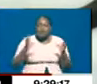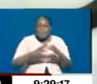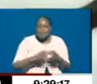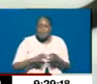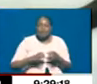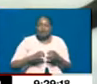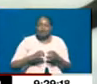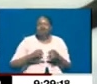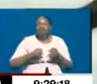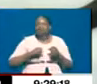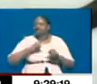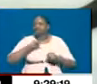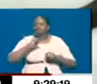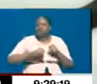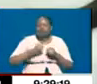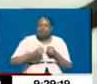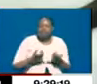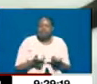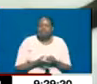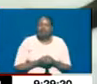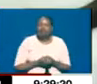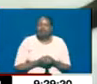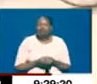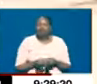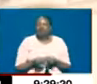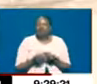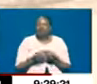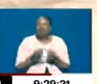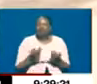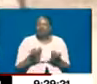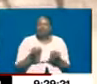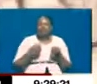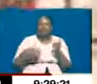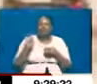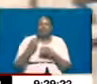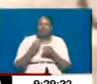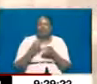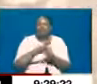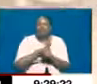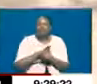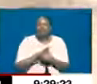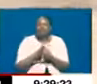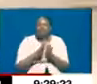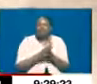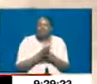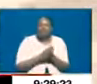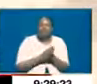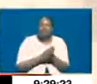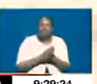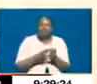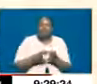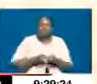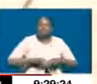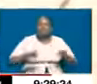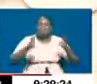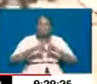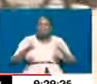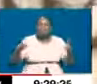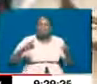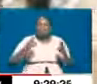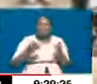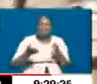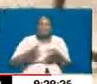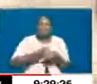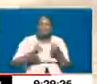have defied the odds to overcome the COVID-19 pandemic in their desire to spread the word of peace, have so far covered